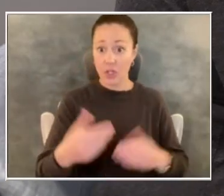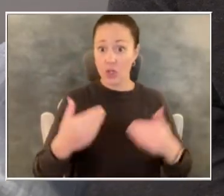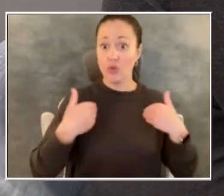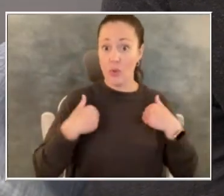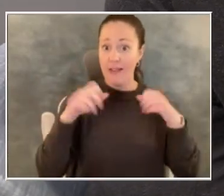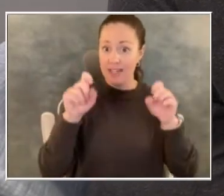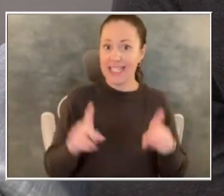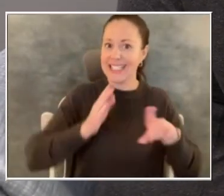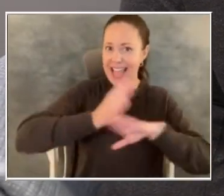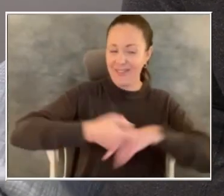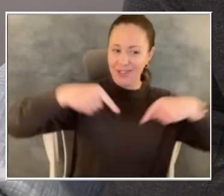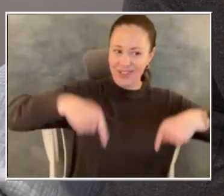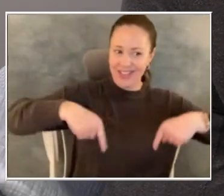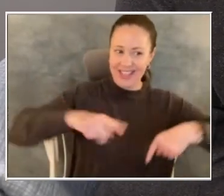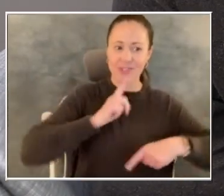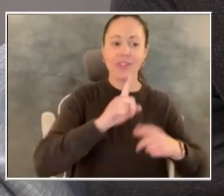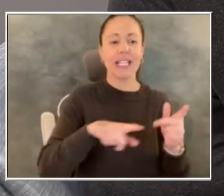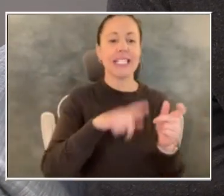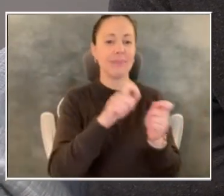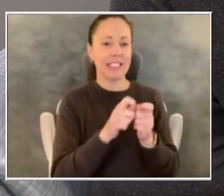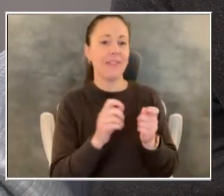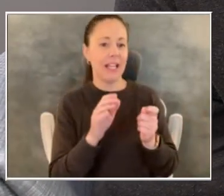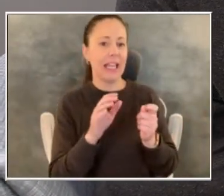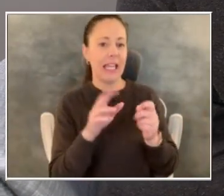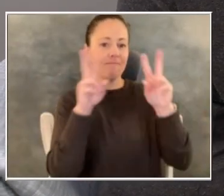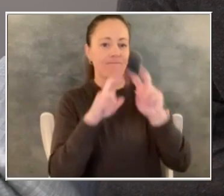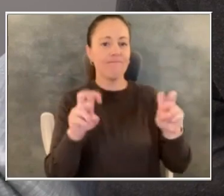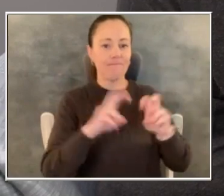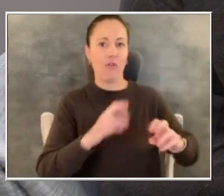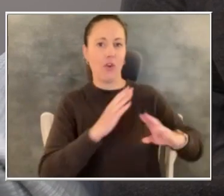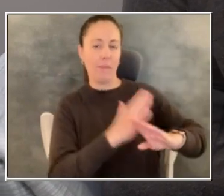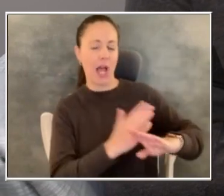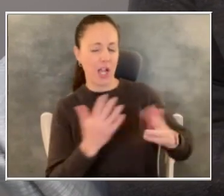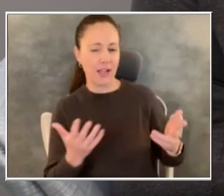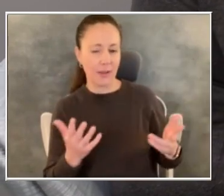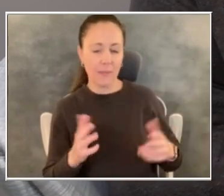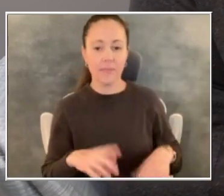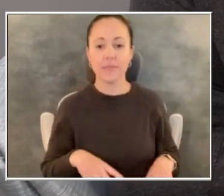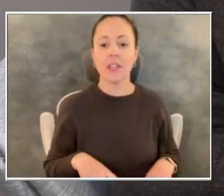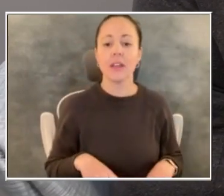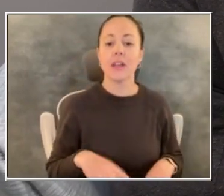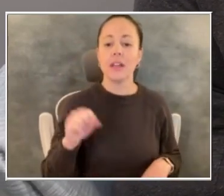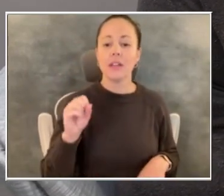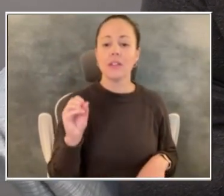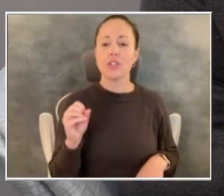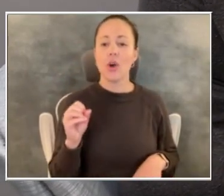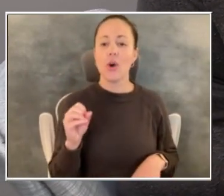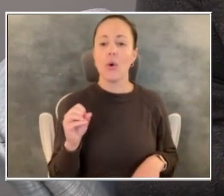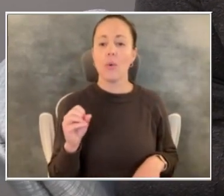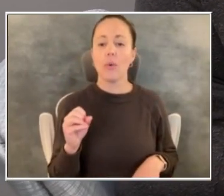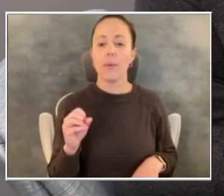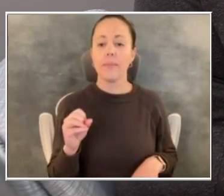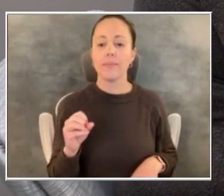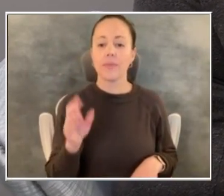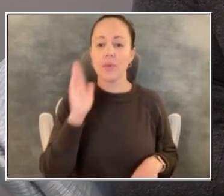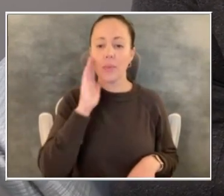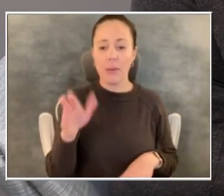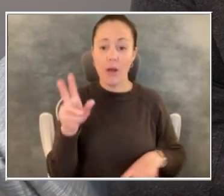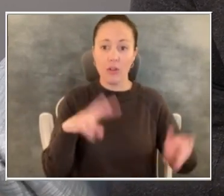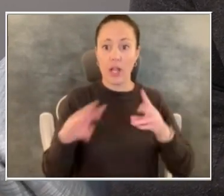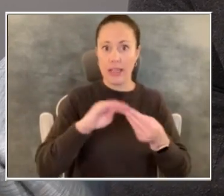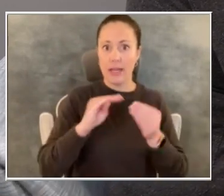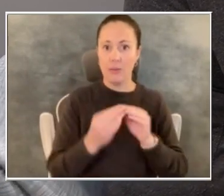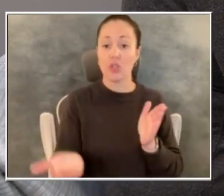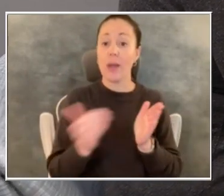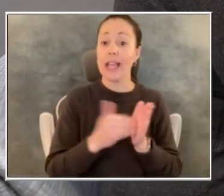that is specifically looking for blockages. Right. So let's get into the numbers here. So again, these numbers